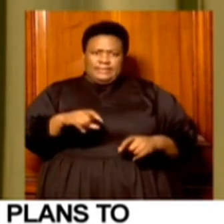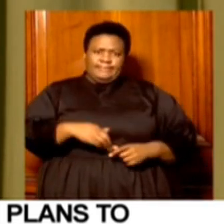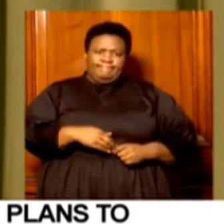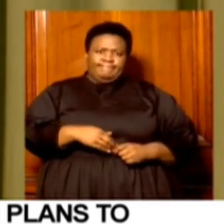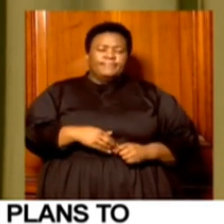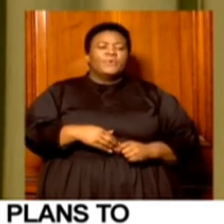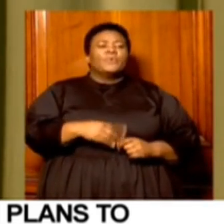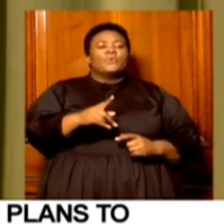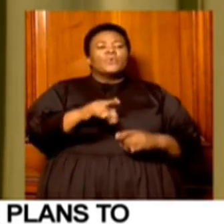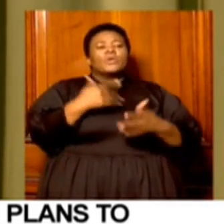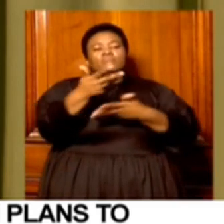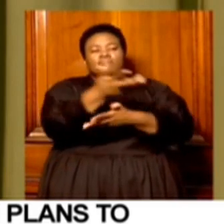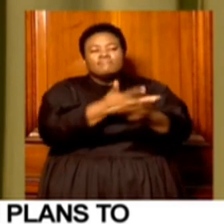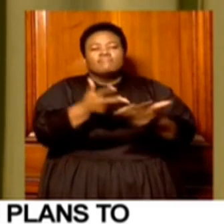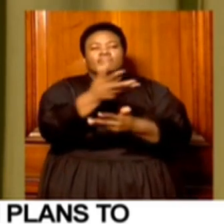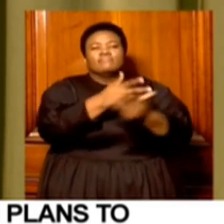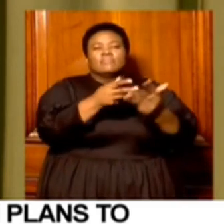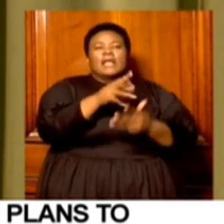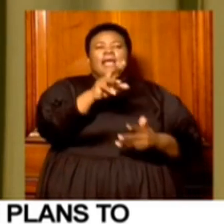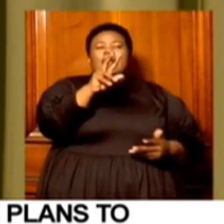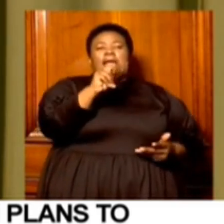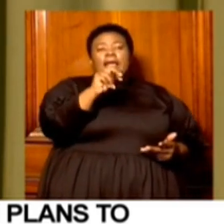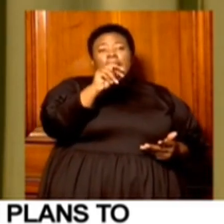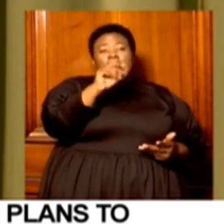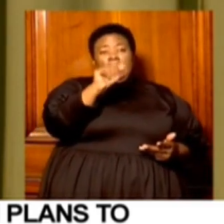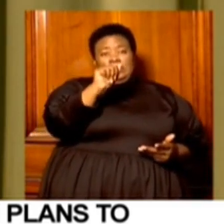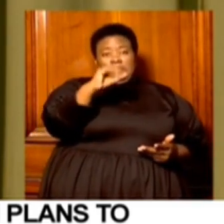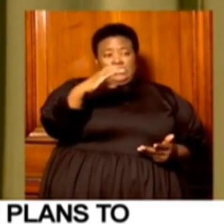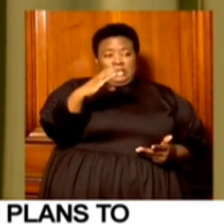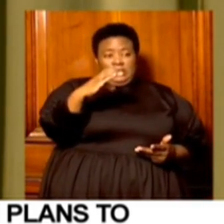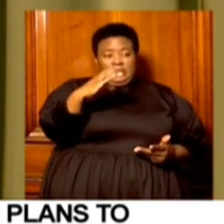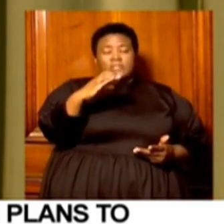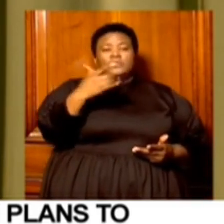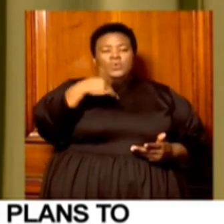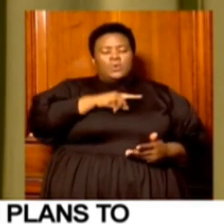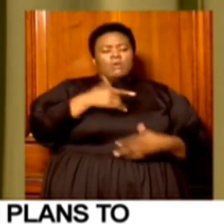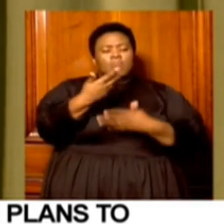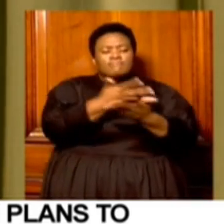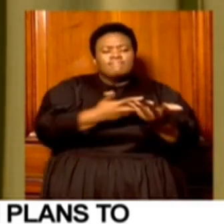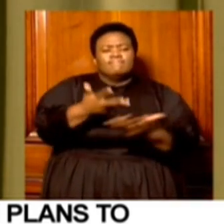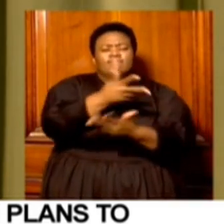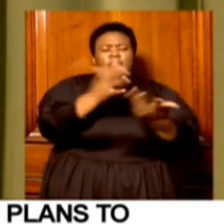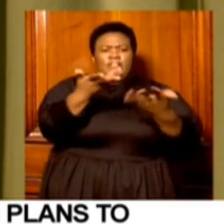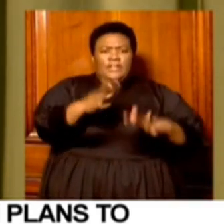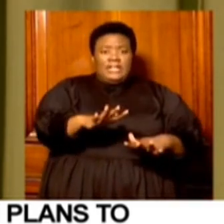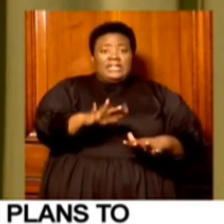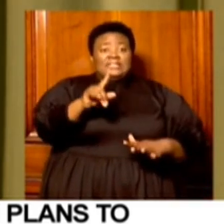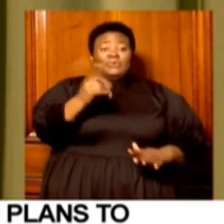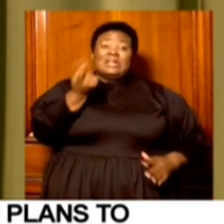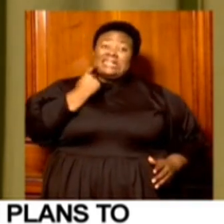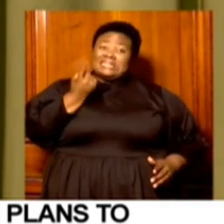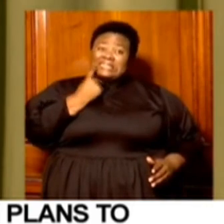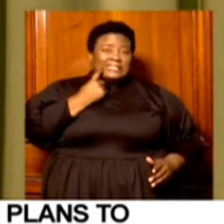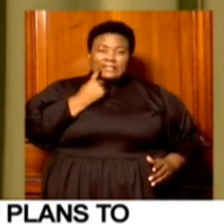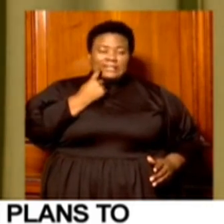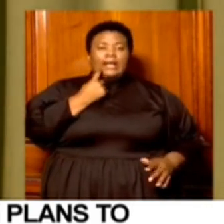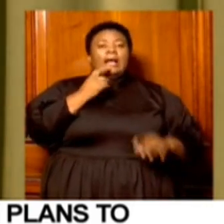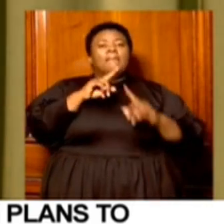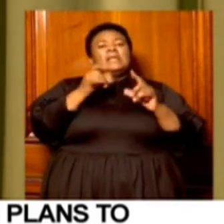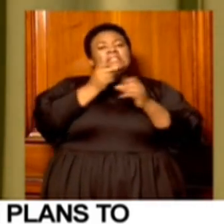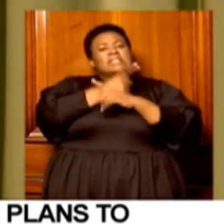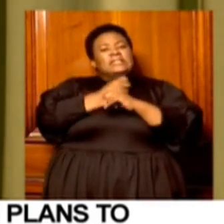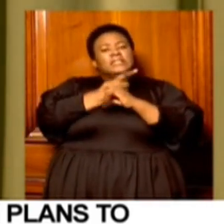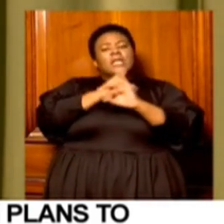MAC, engaged with them. It was not an easy discussion to gather ourselves, and we brought the taxi industry on